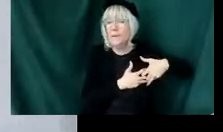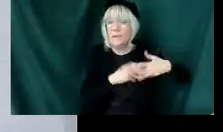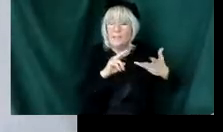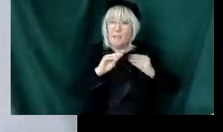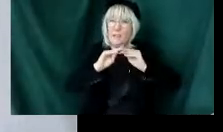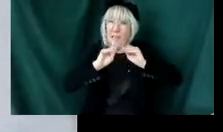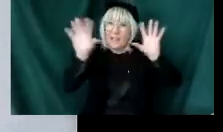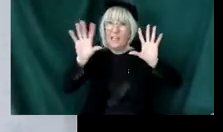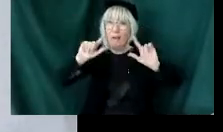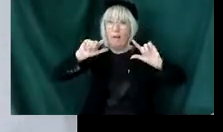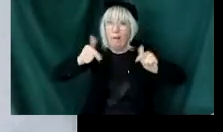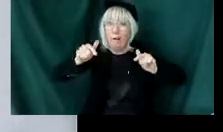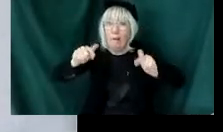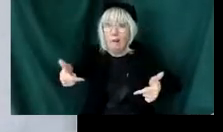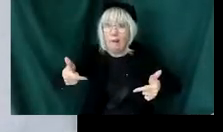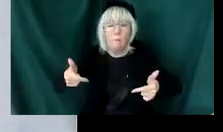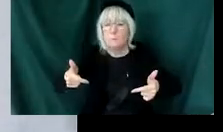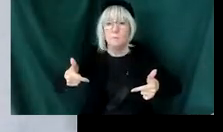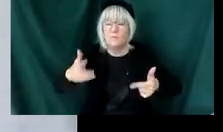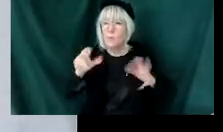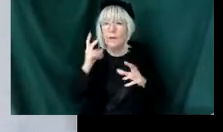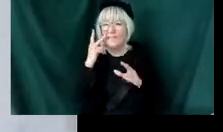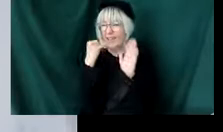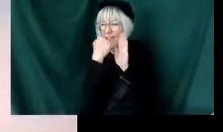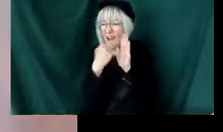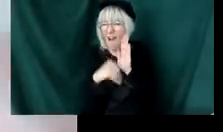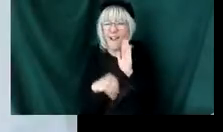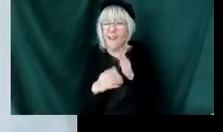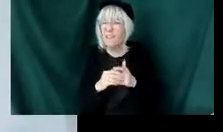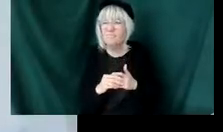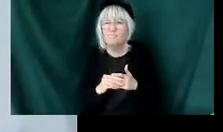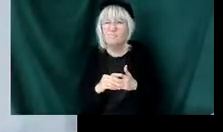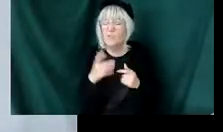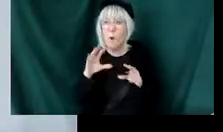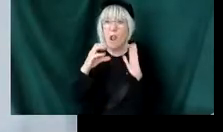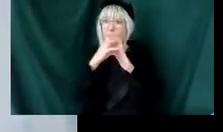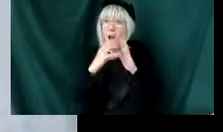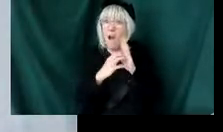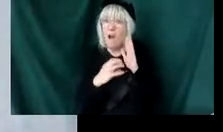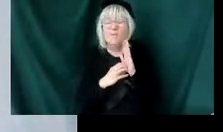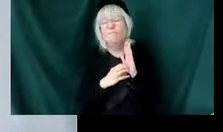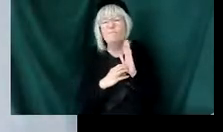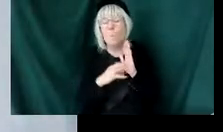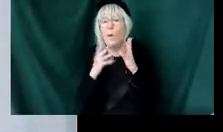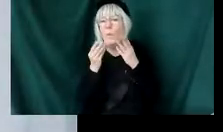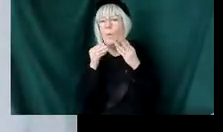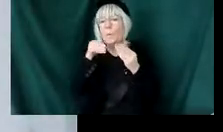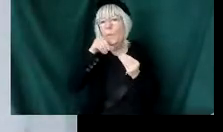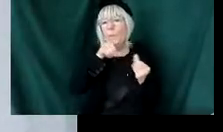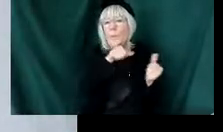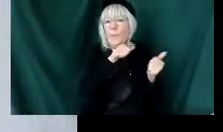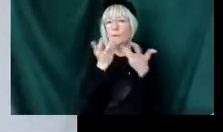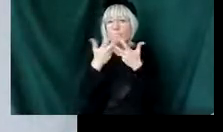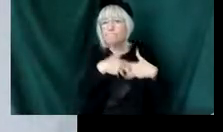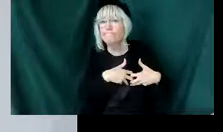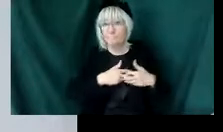see a line between the two. You don't want just like a patch of each color. So do 3-color